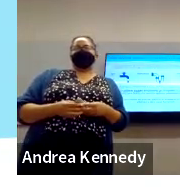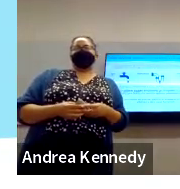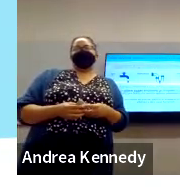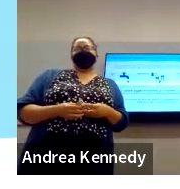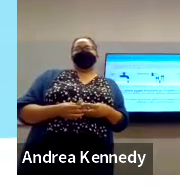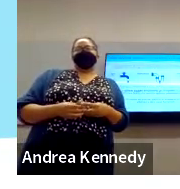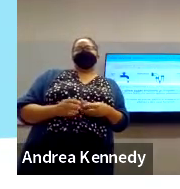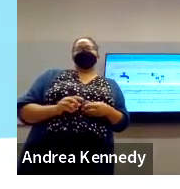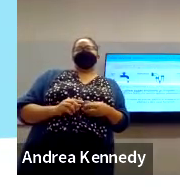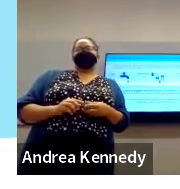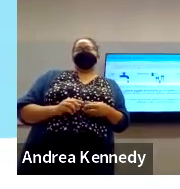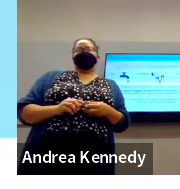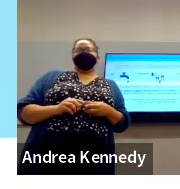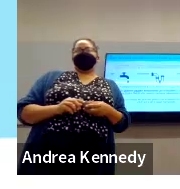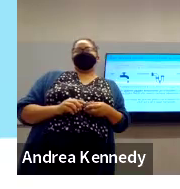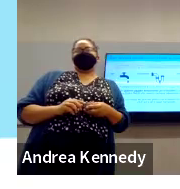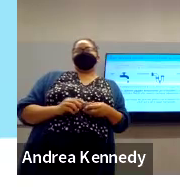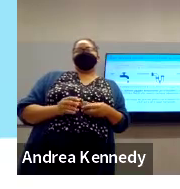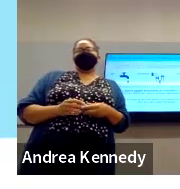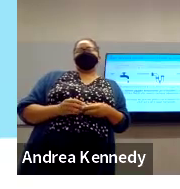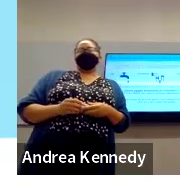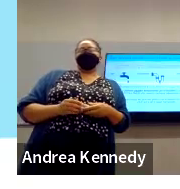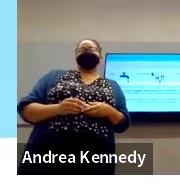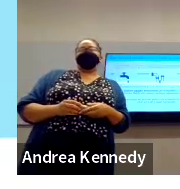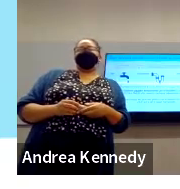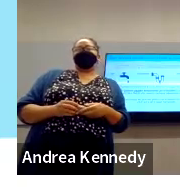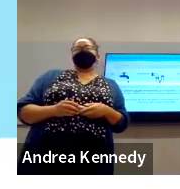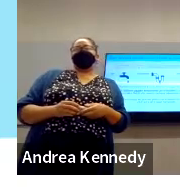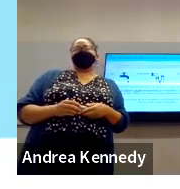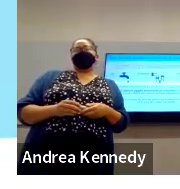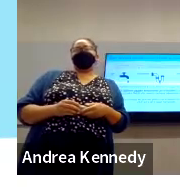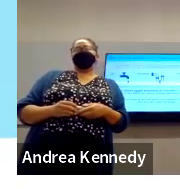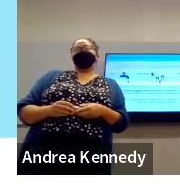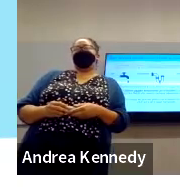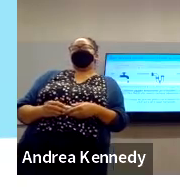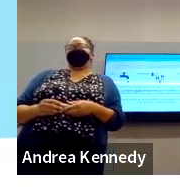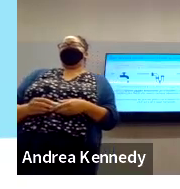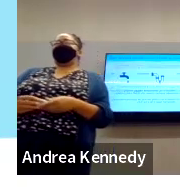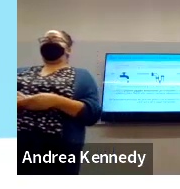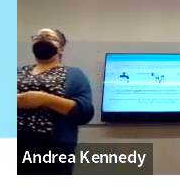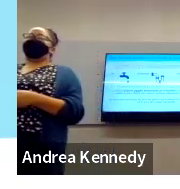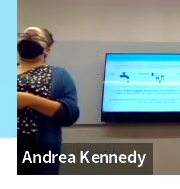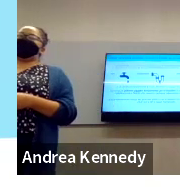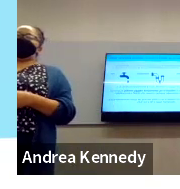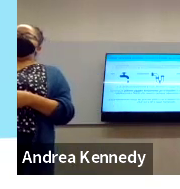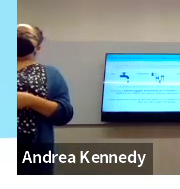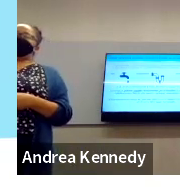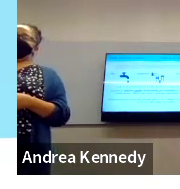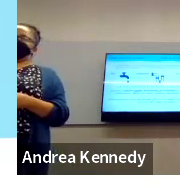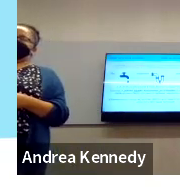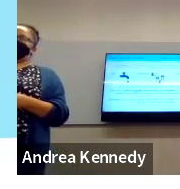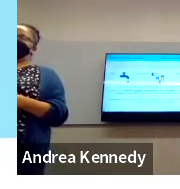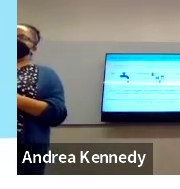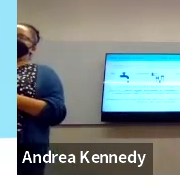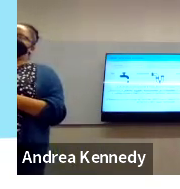of helping us, you, all this process is gonna, I have to